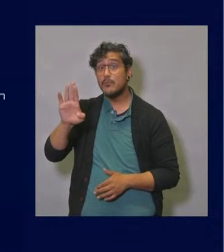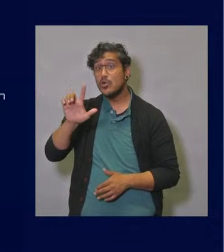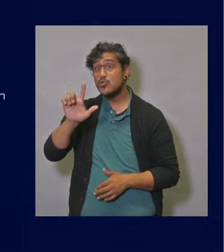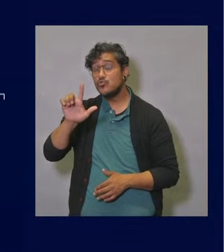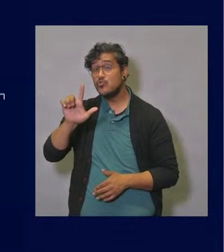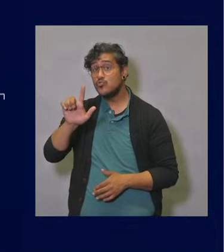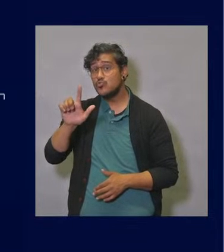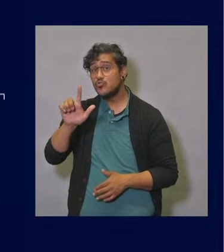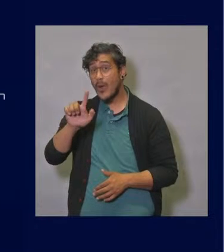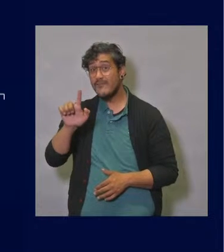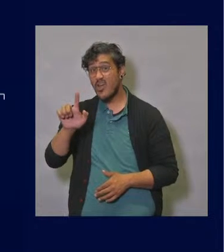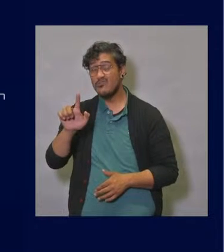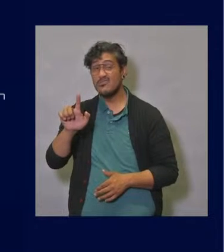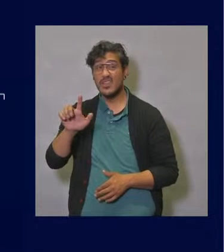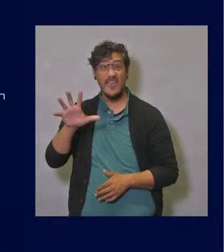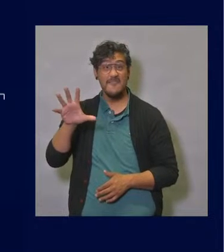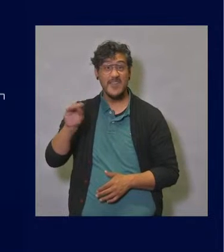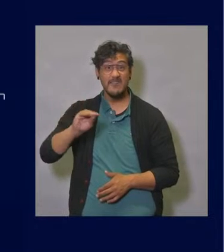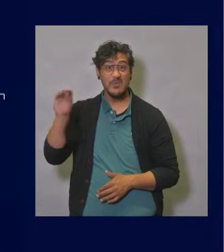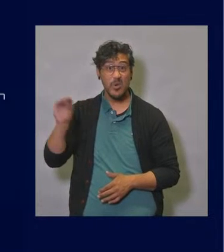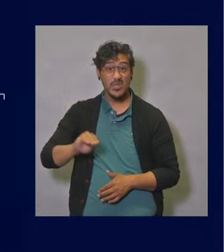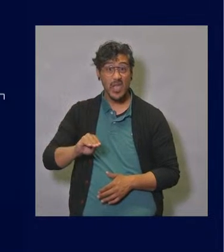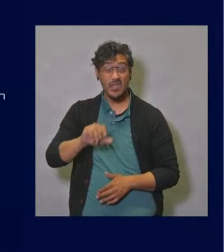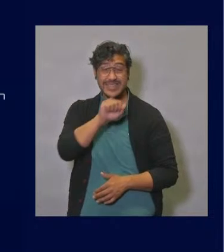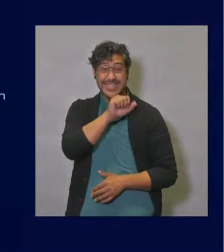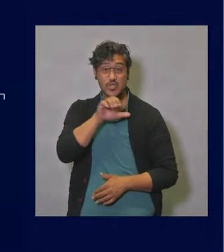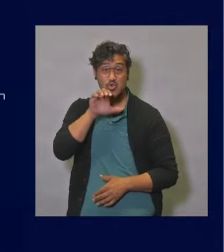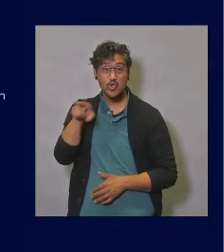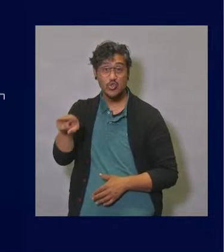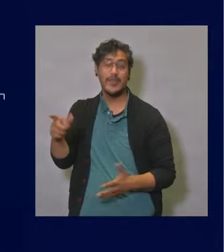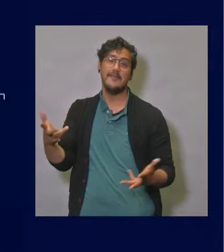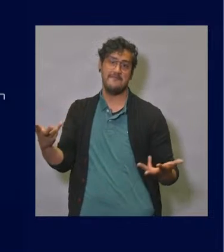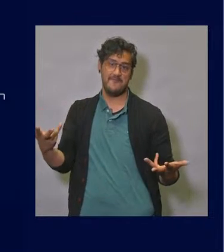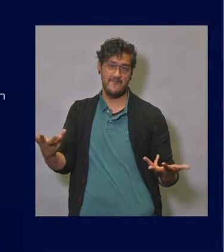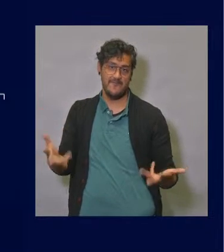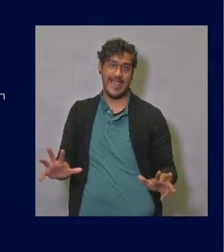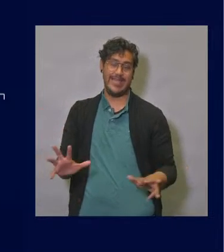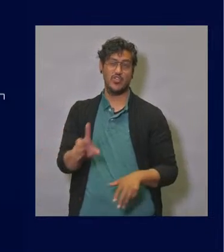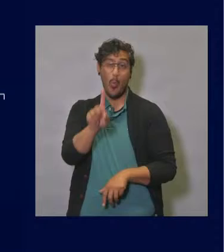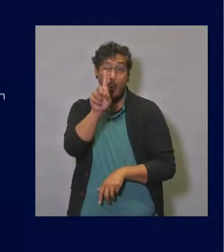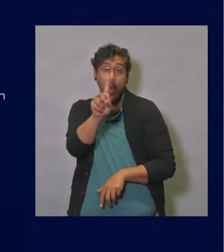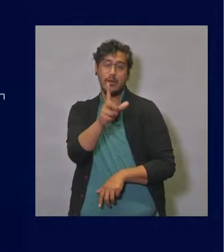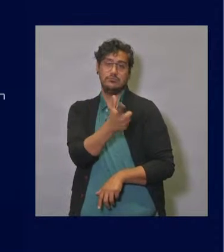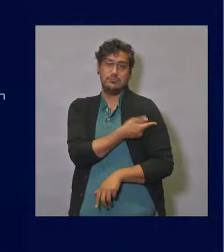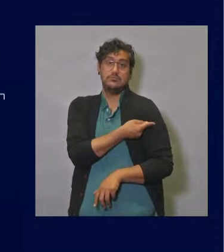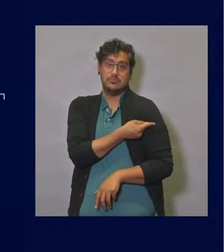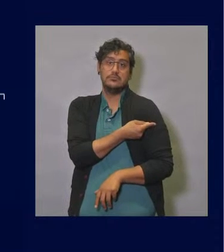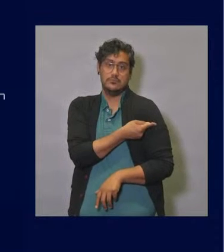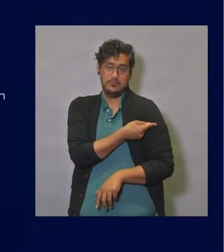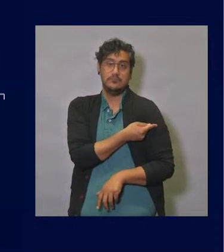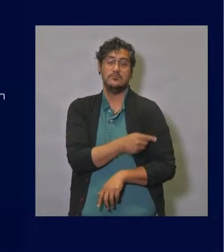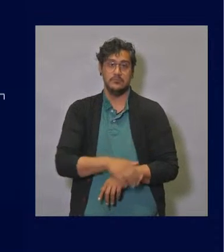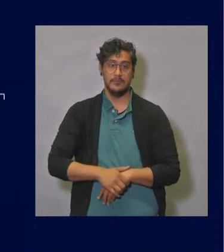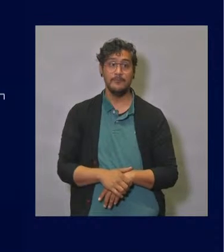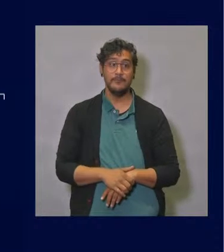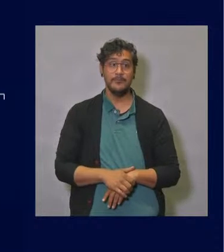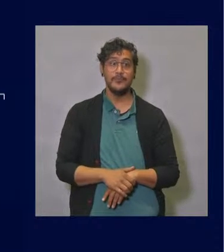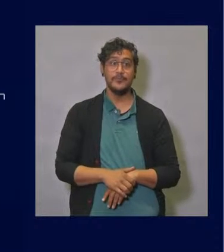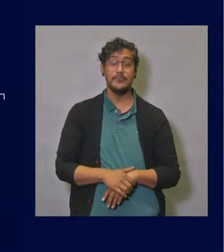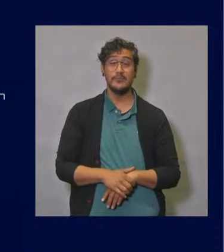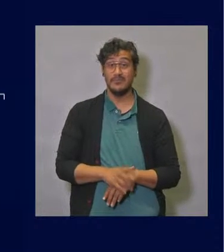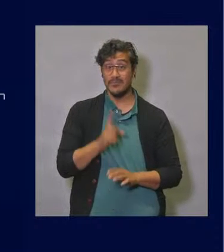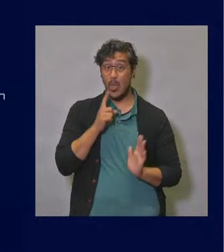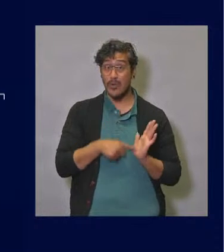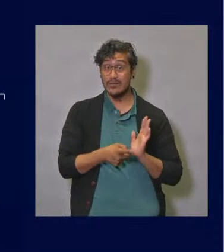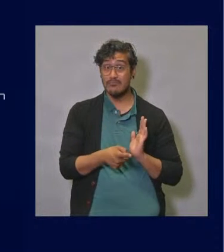21st, 50% of our seniors had received at least one dose of the vaccine. And as you can see, this